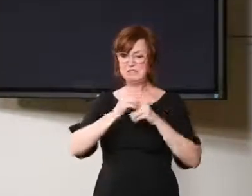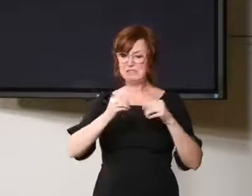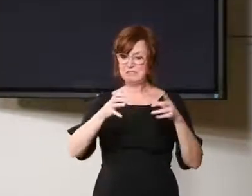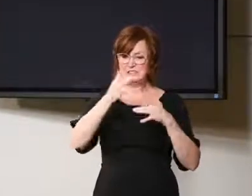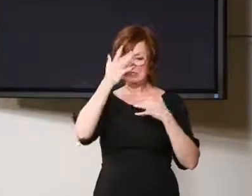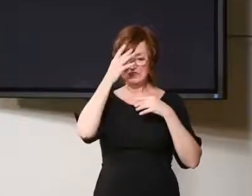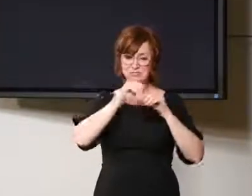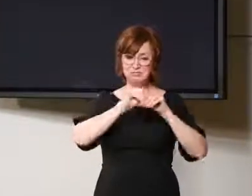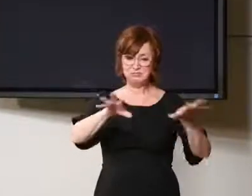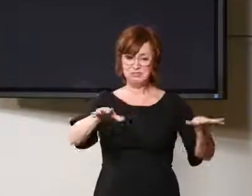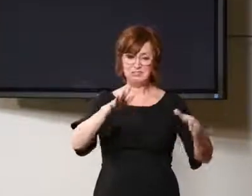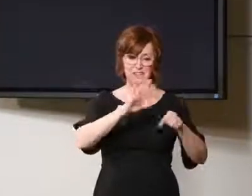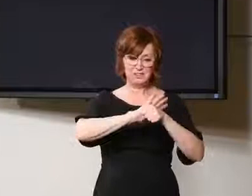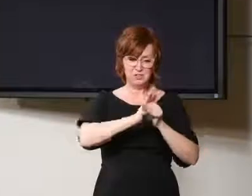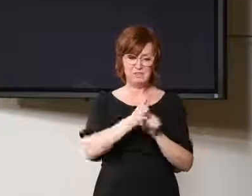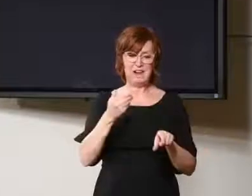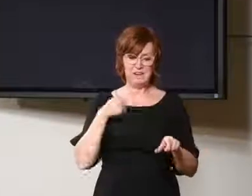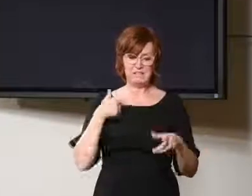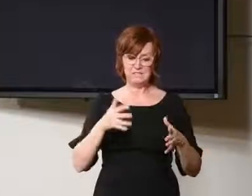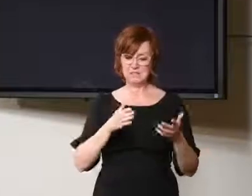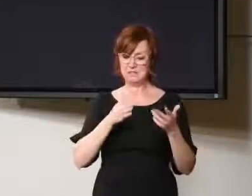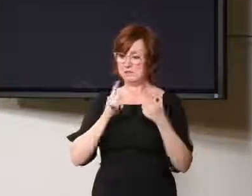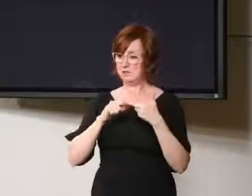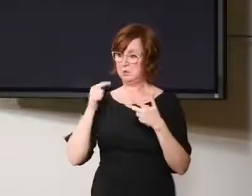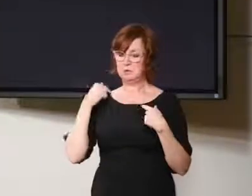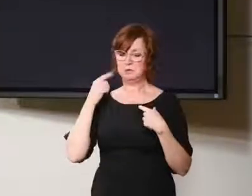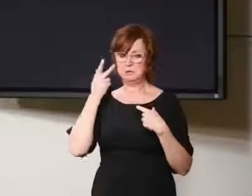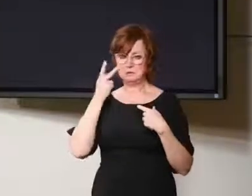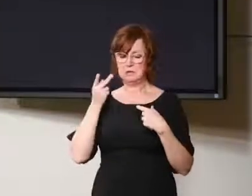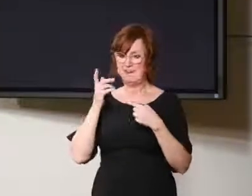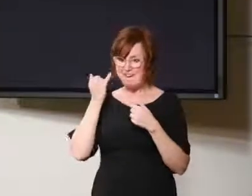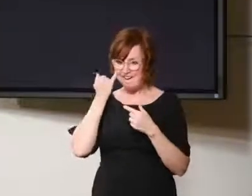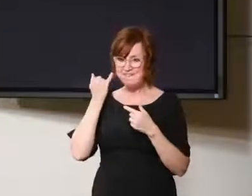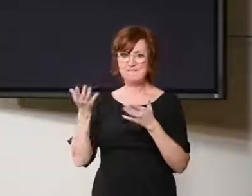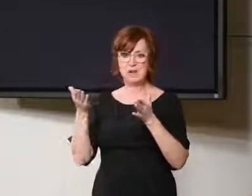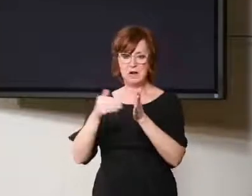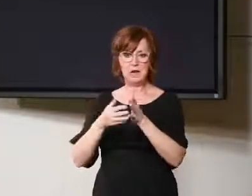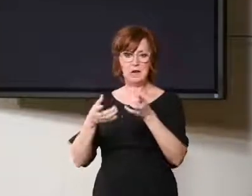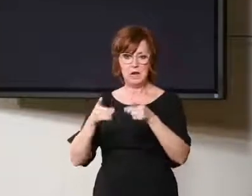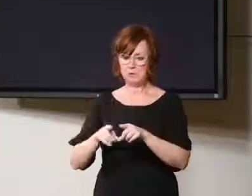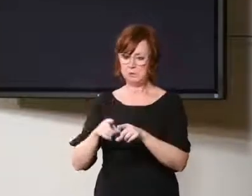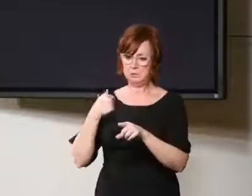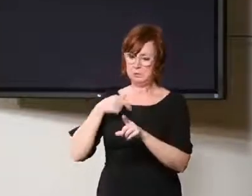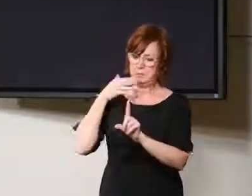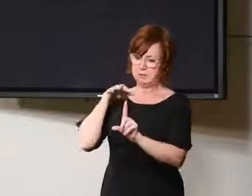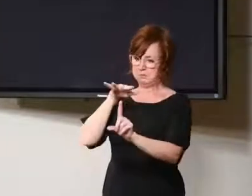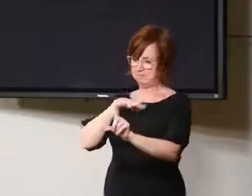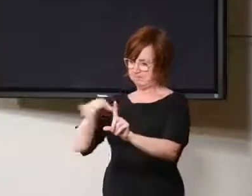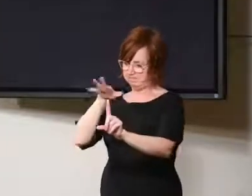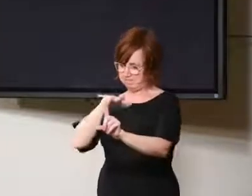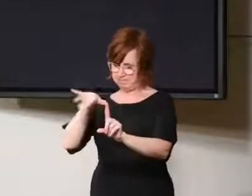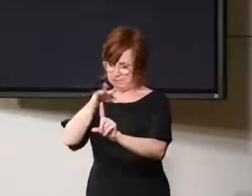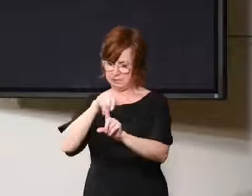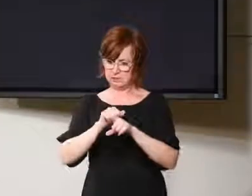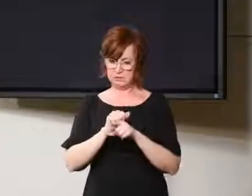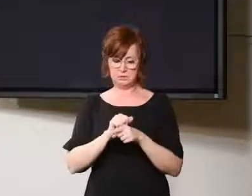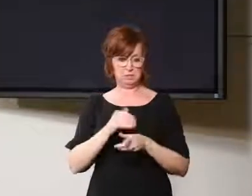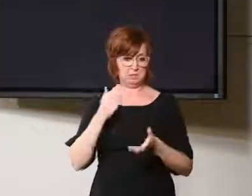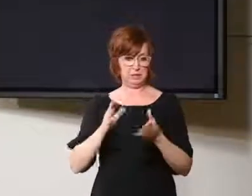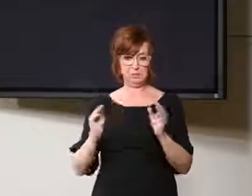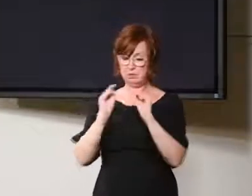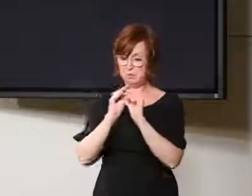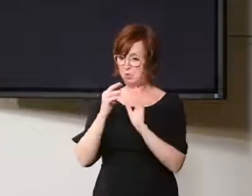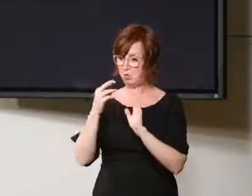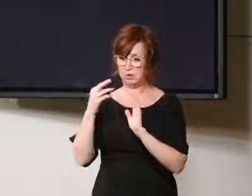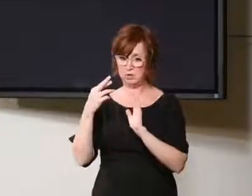in a specific area of a community, as to what action we may have to take in addition to the restrictions that we already have